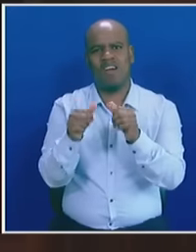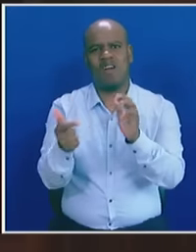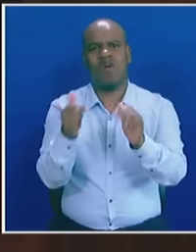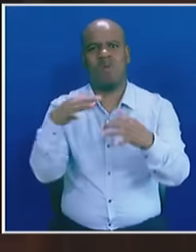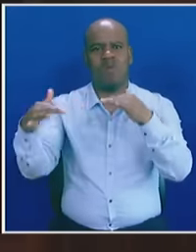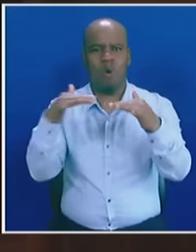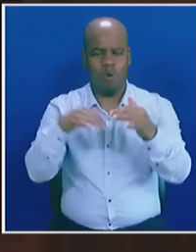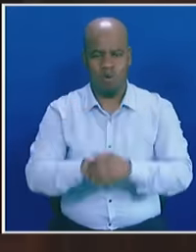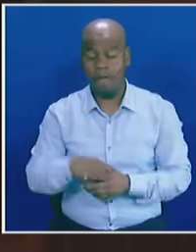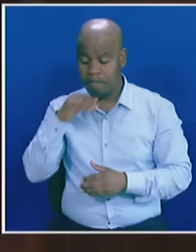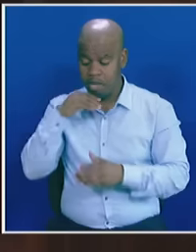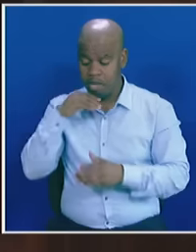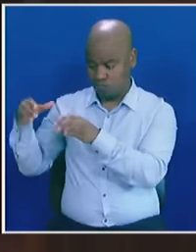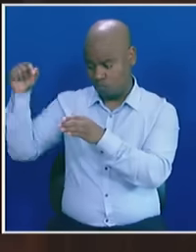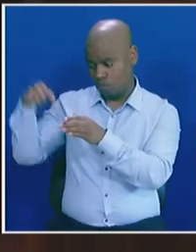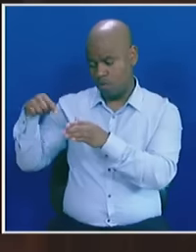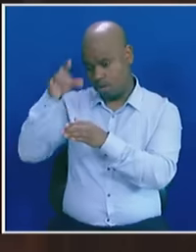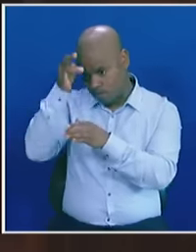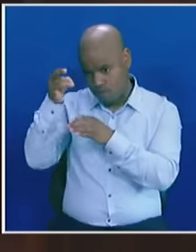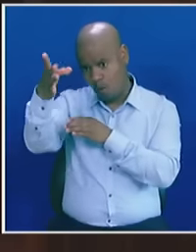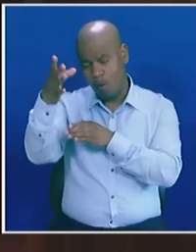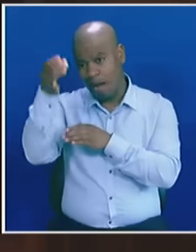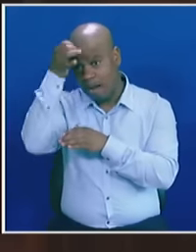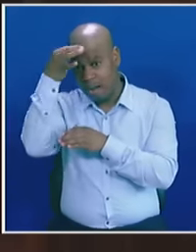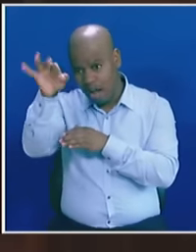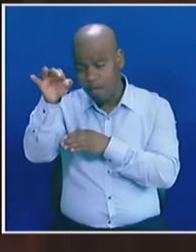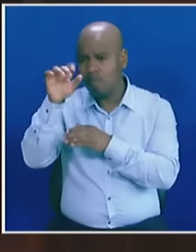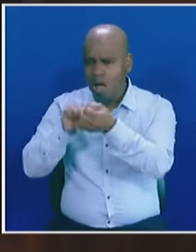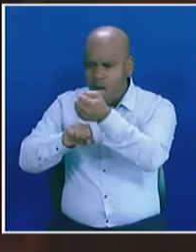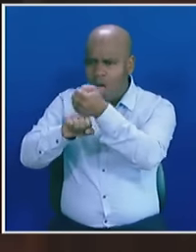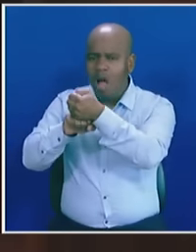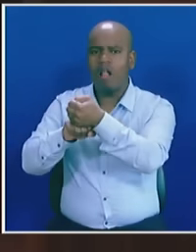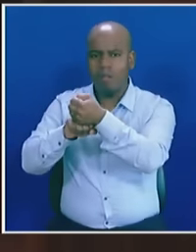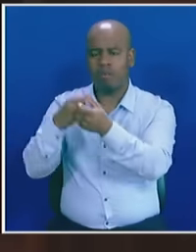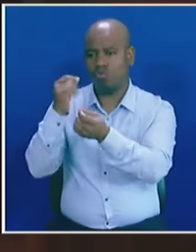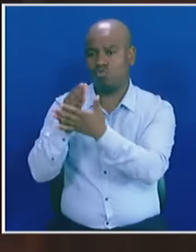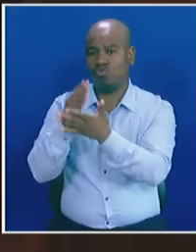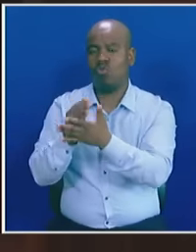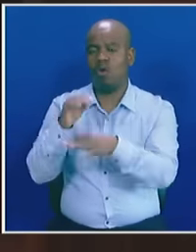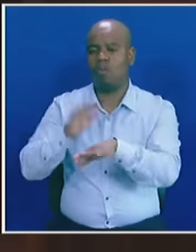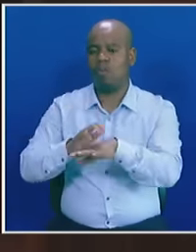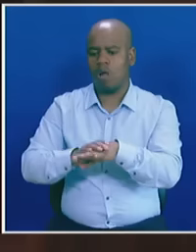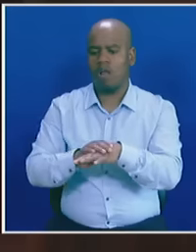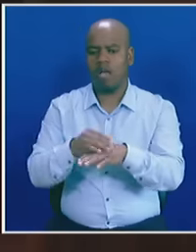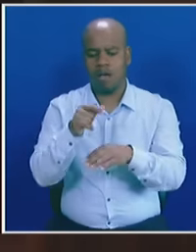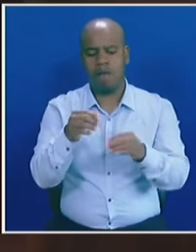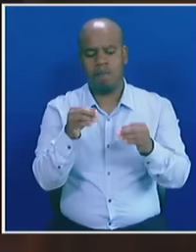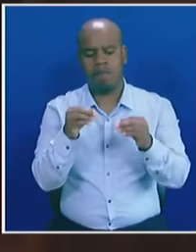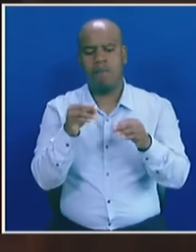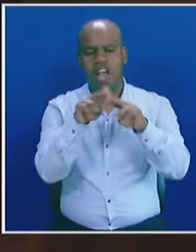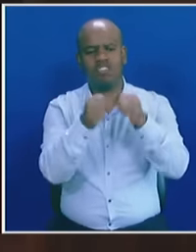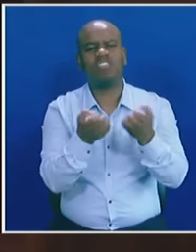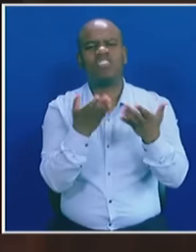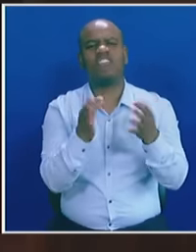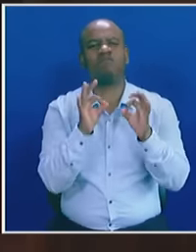Intelligence must then inform government and insist government acts in time by providing the necessary service.